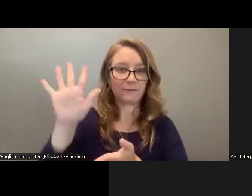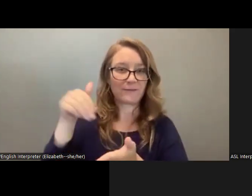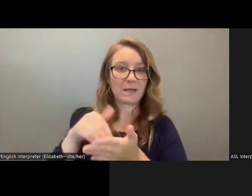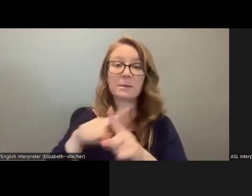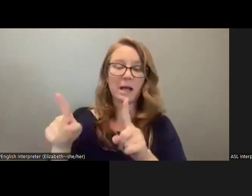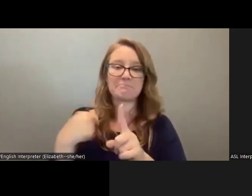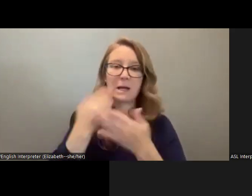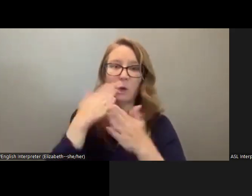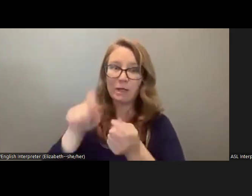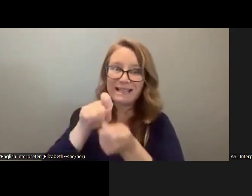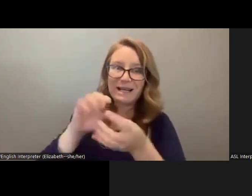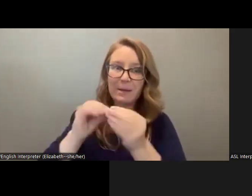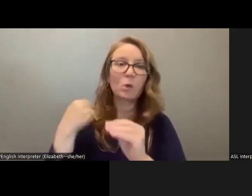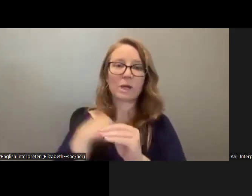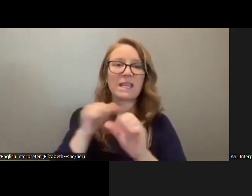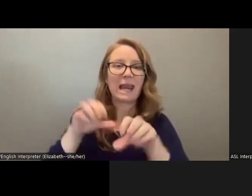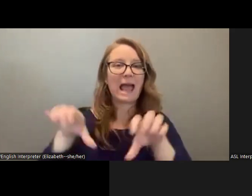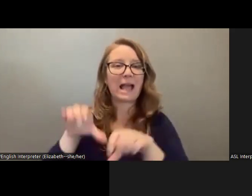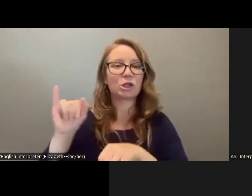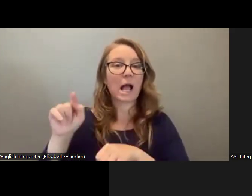as an action item.